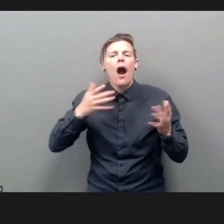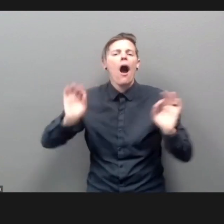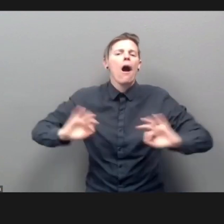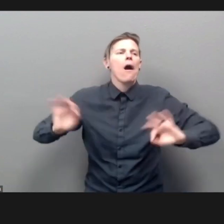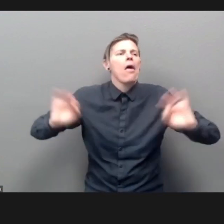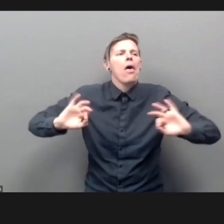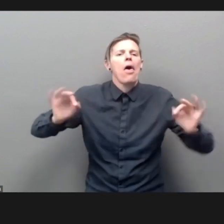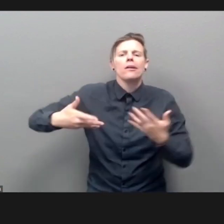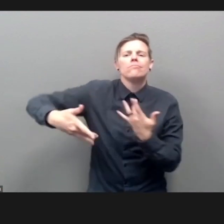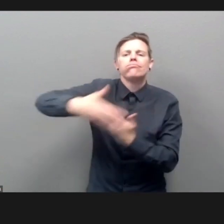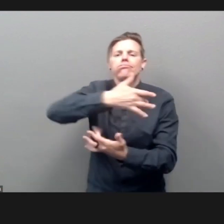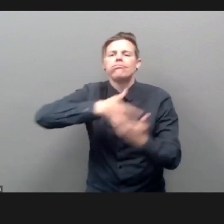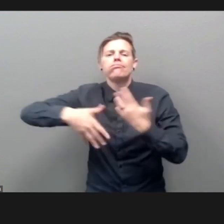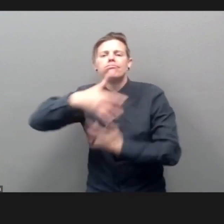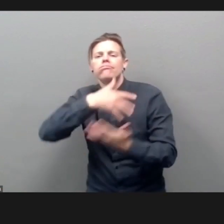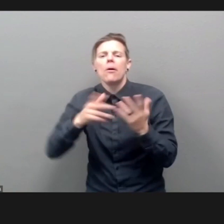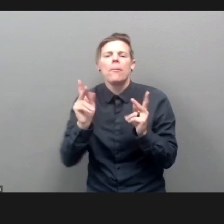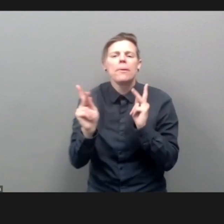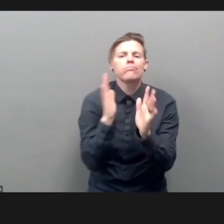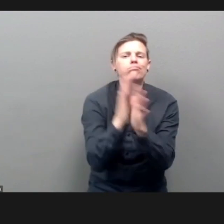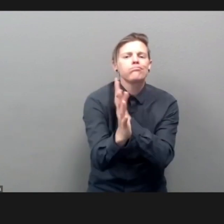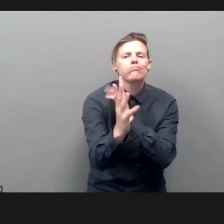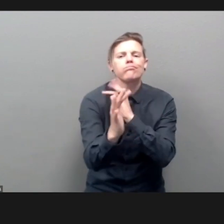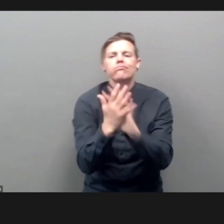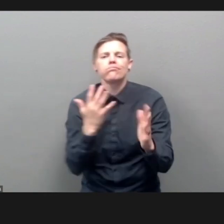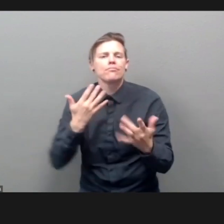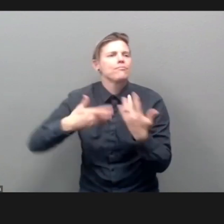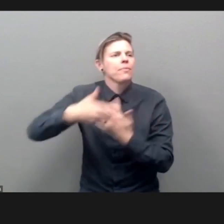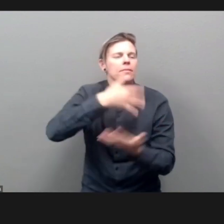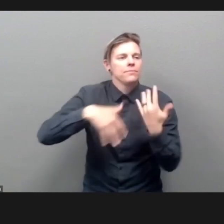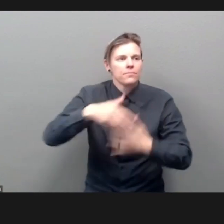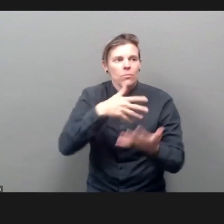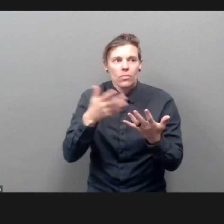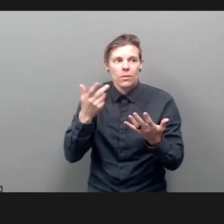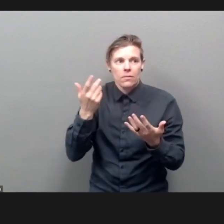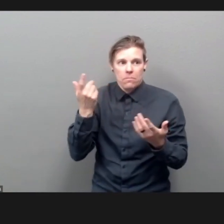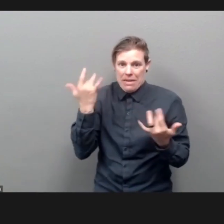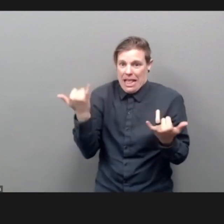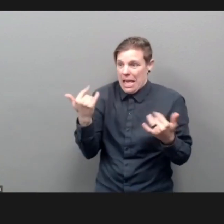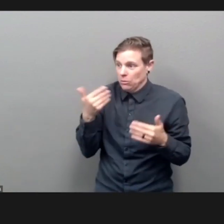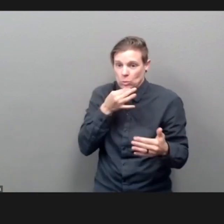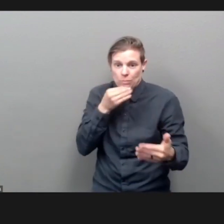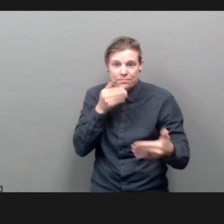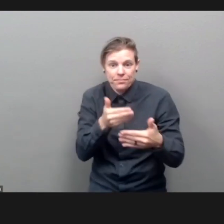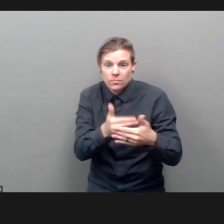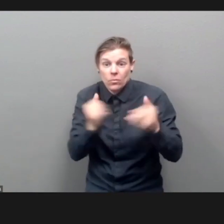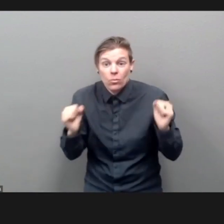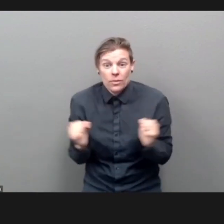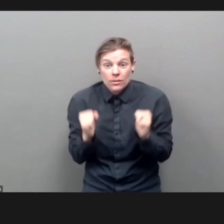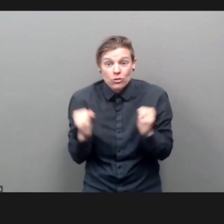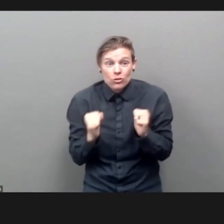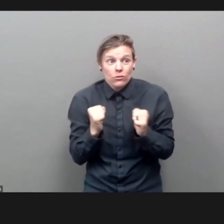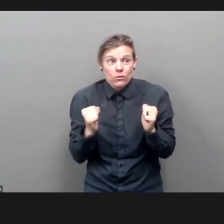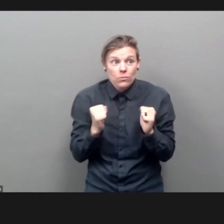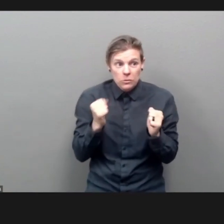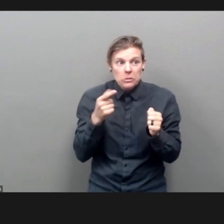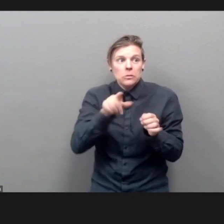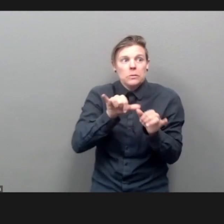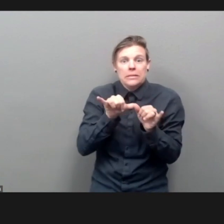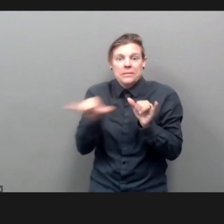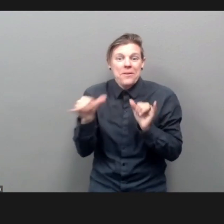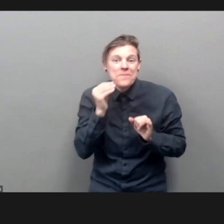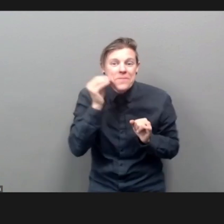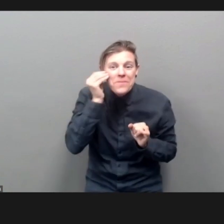access points, and the fact that it's colder weather, it's pushing us all more indoors, remember, create that kind of